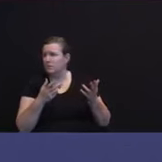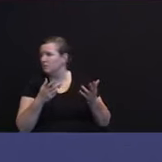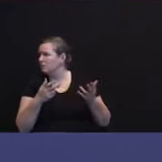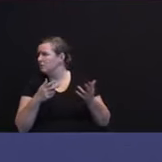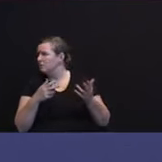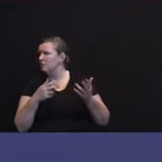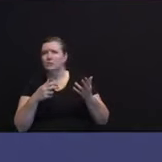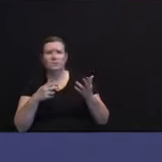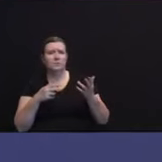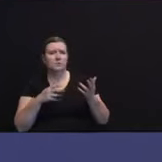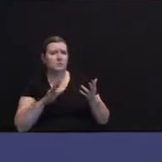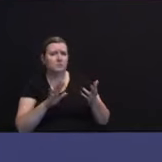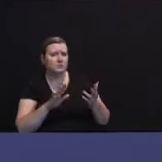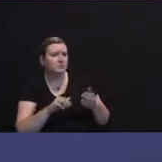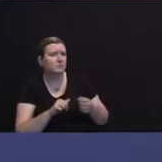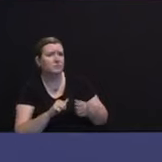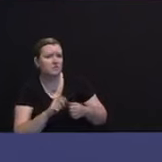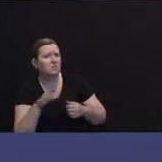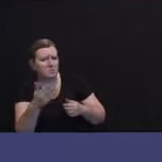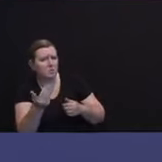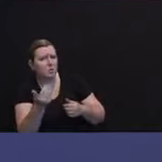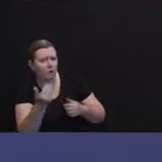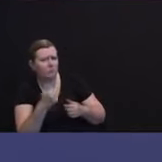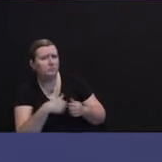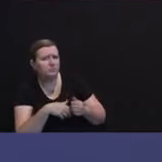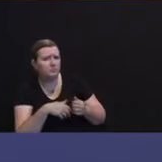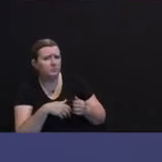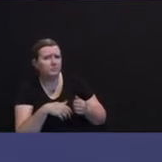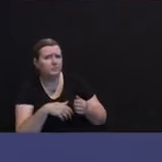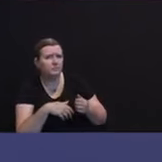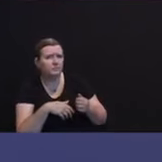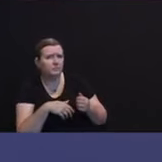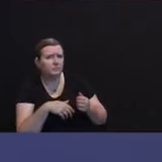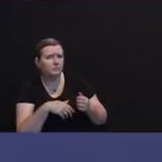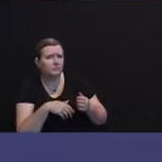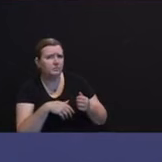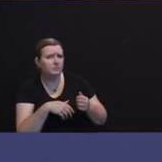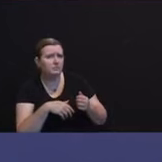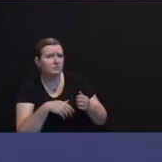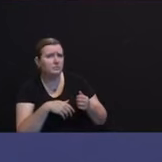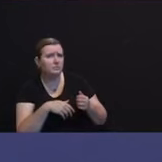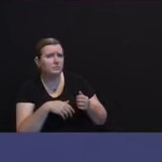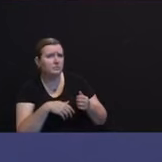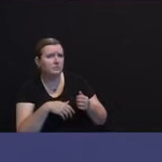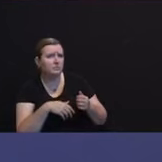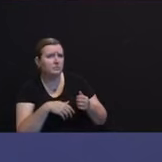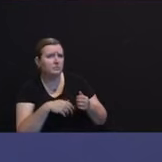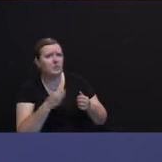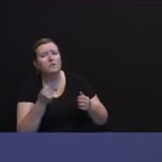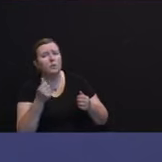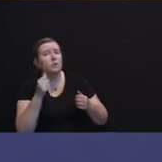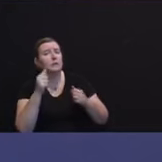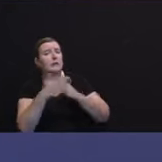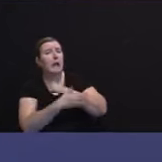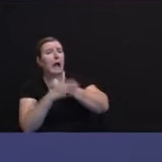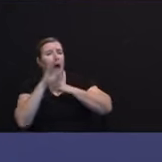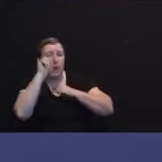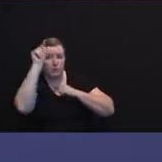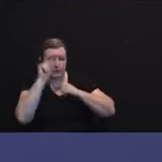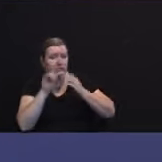should be done, but in many cases they're not. I mean, Morris and Union County are still counting, for example. Yeah,